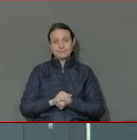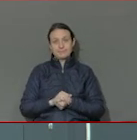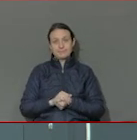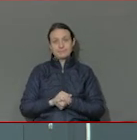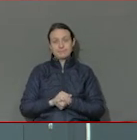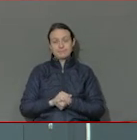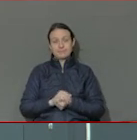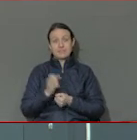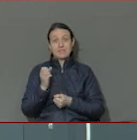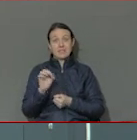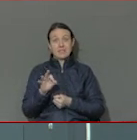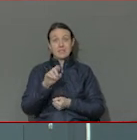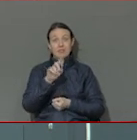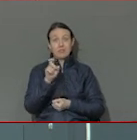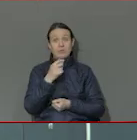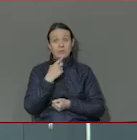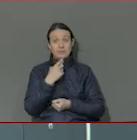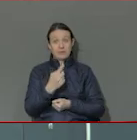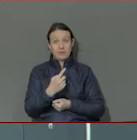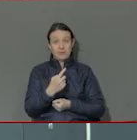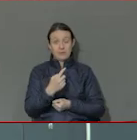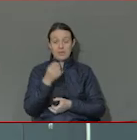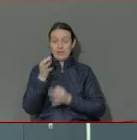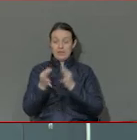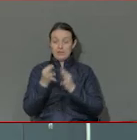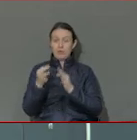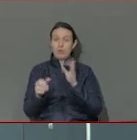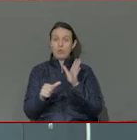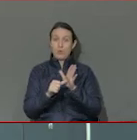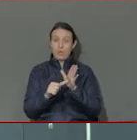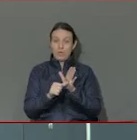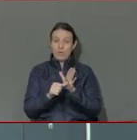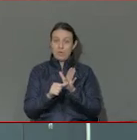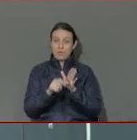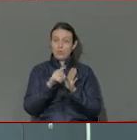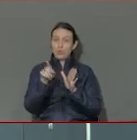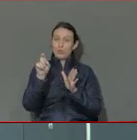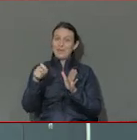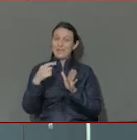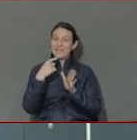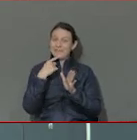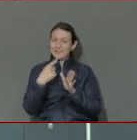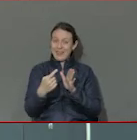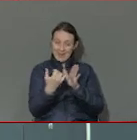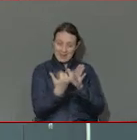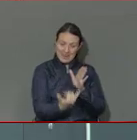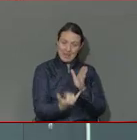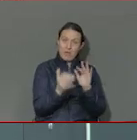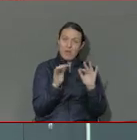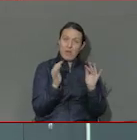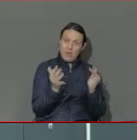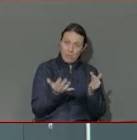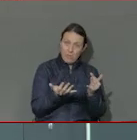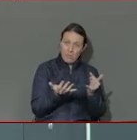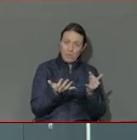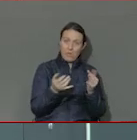if the question says explain the significance, state how it is and what is the